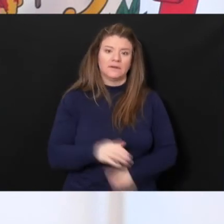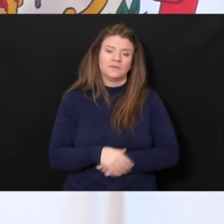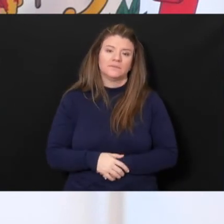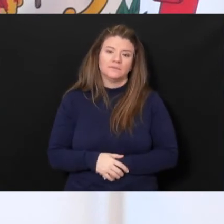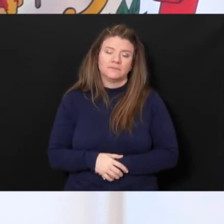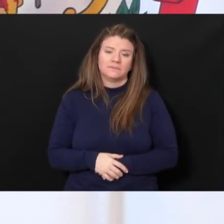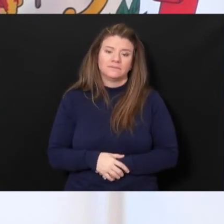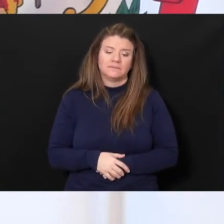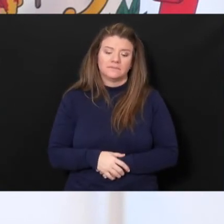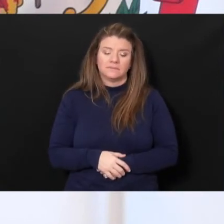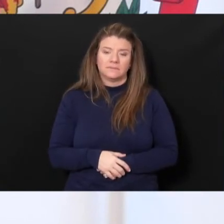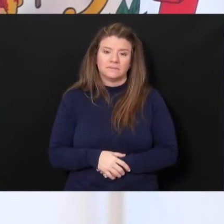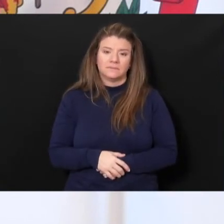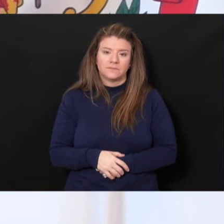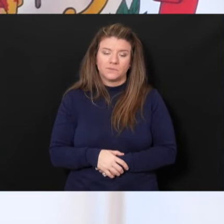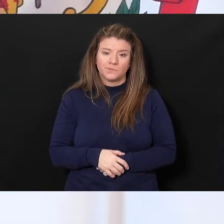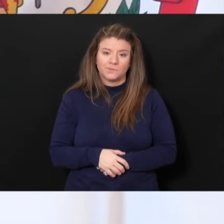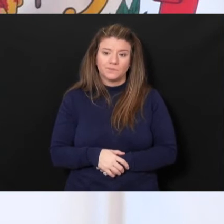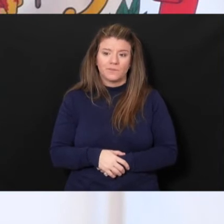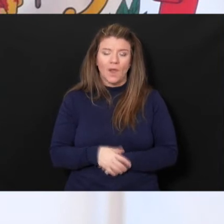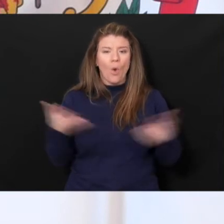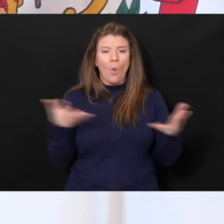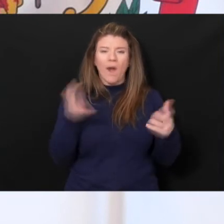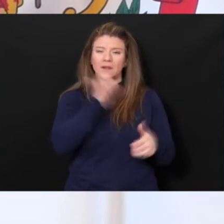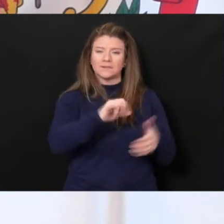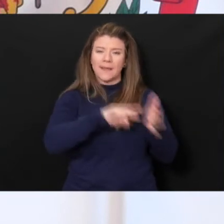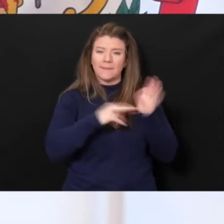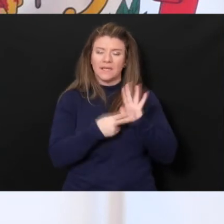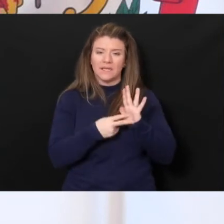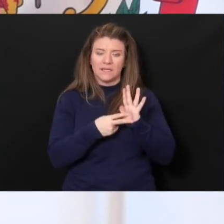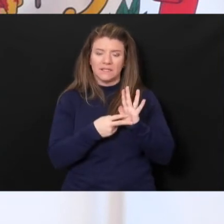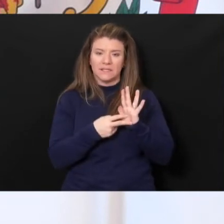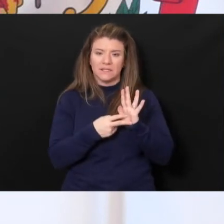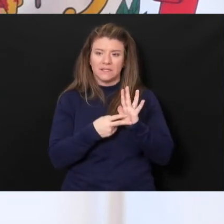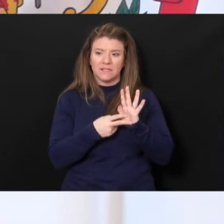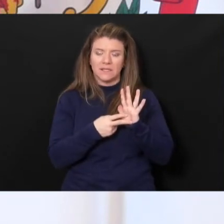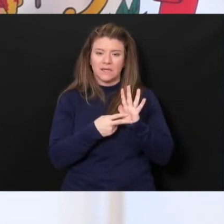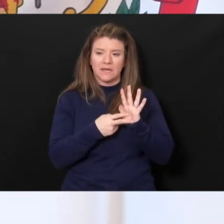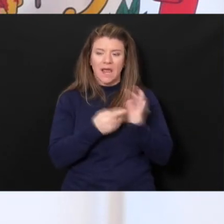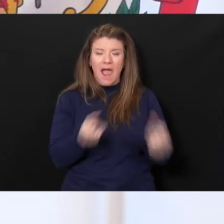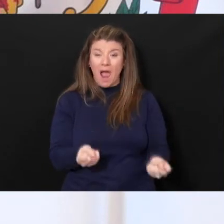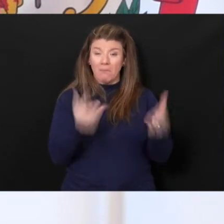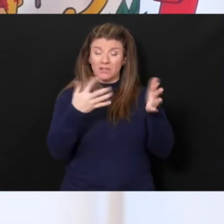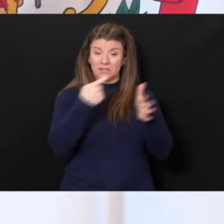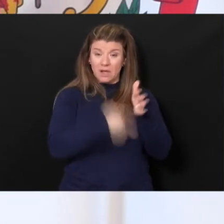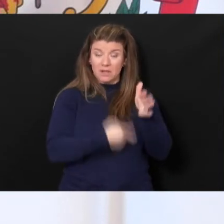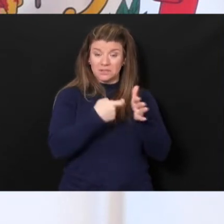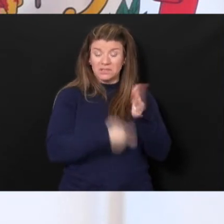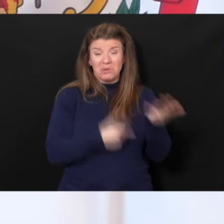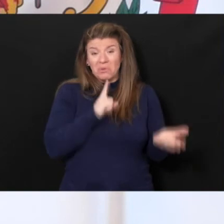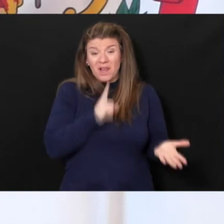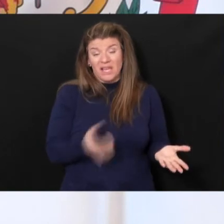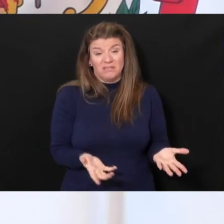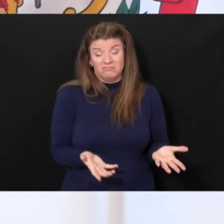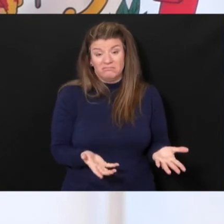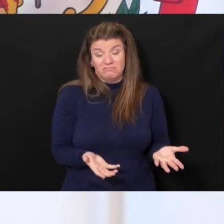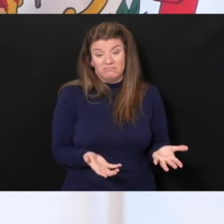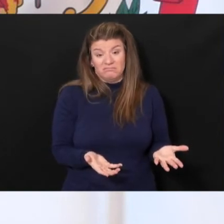How does it mean? What does it mean? How much does it cost? Really, at the end of the